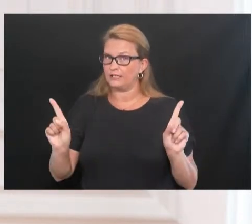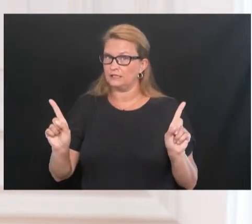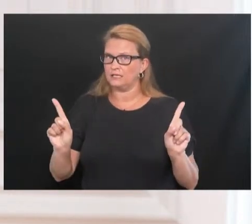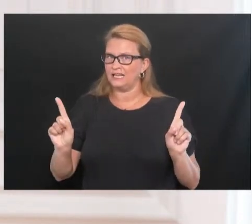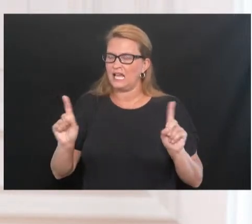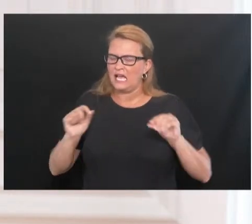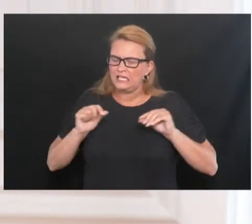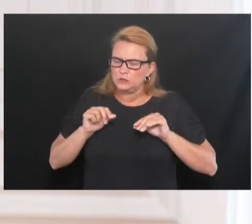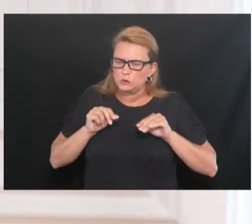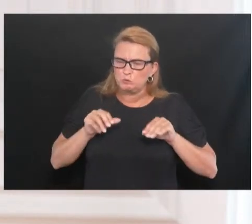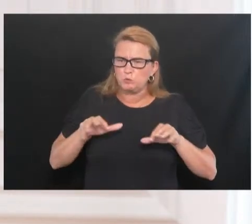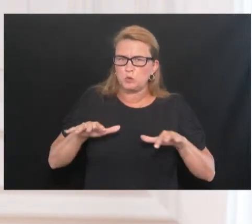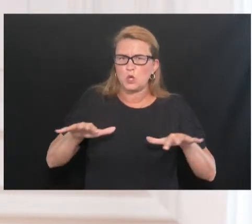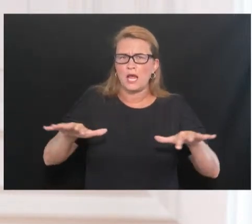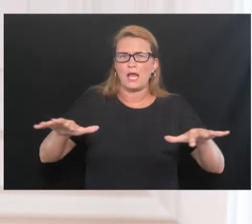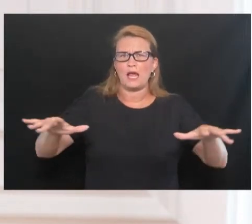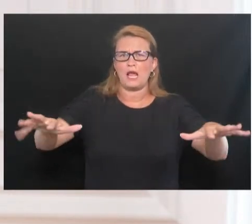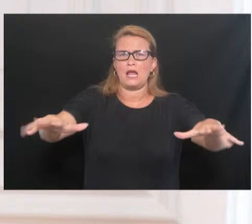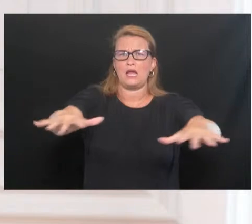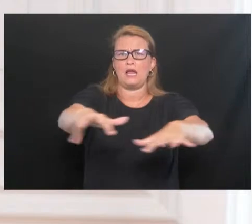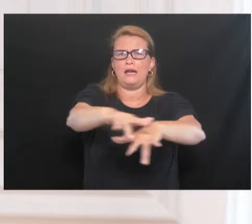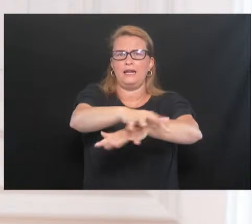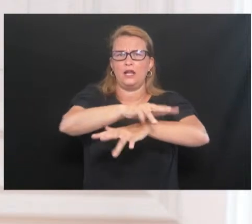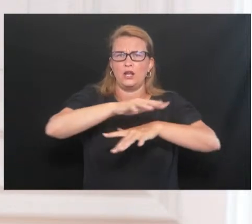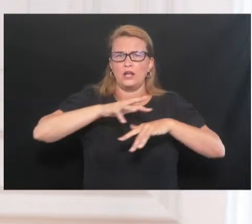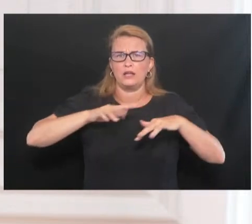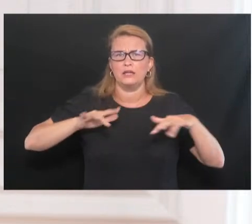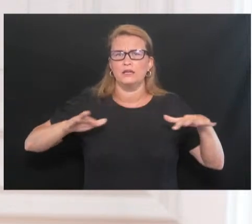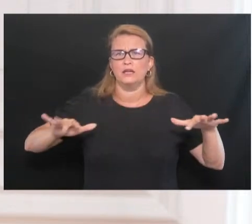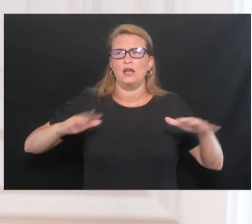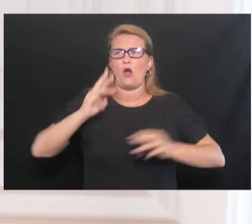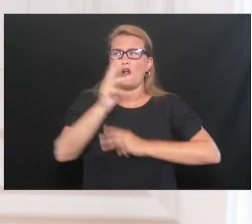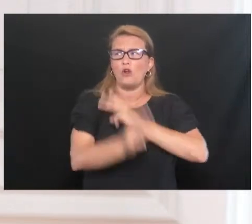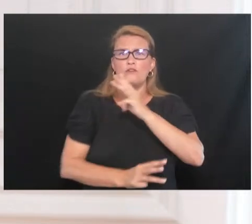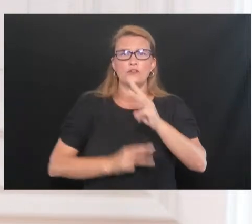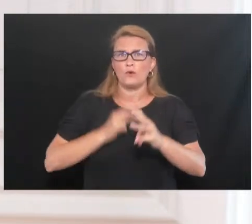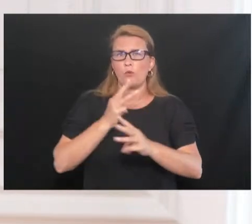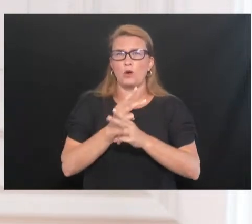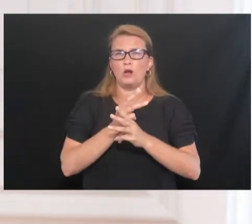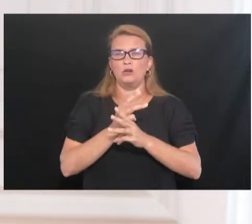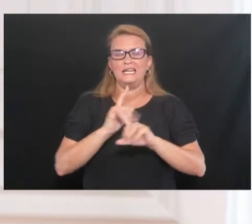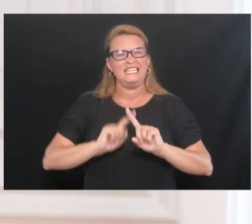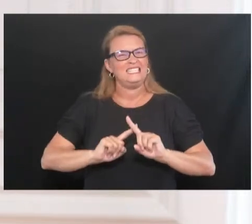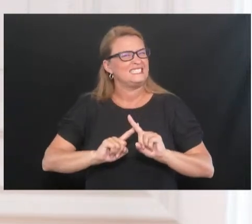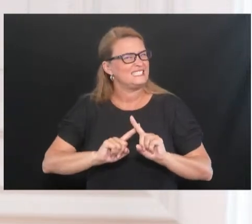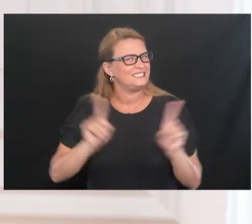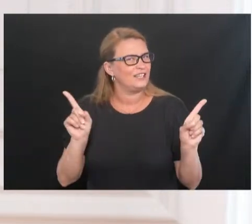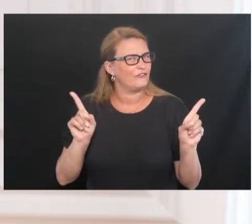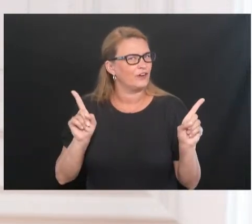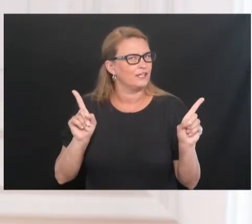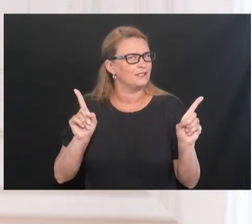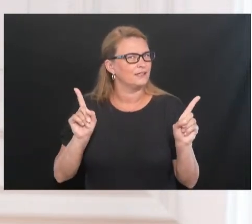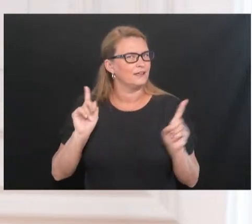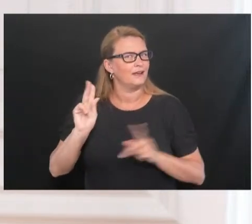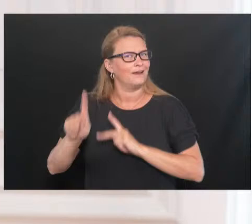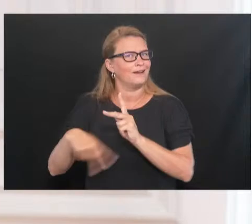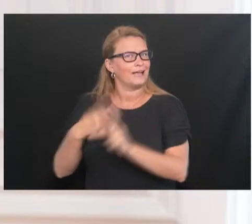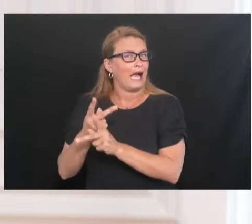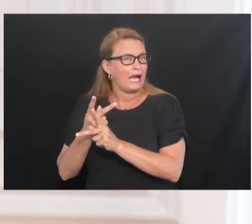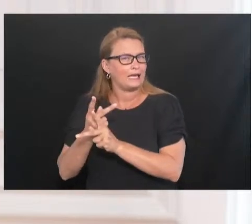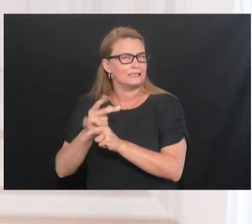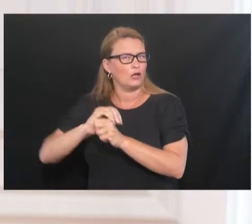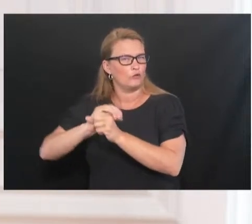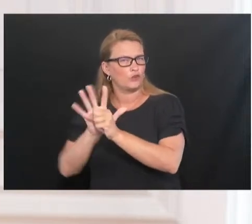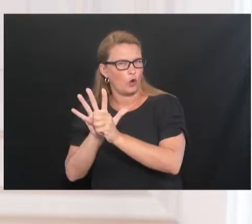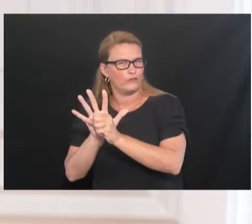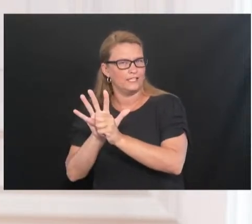world, and as opposed to what we'd seen in the past, that where different parts of the world had different forms of COVID-19, this is